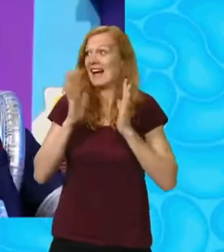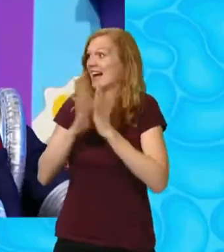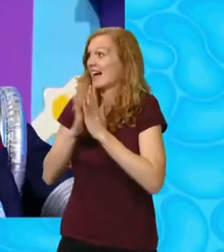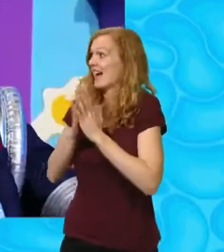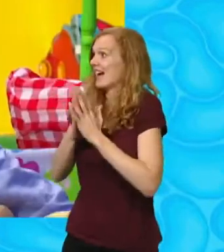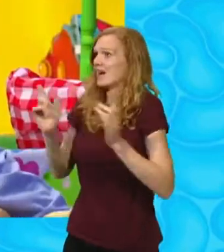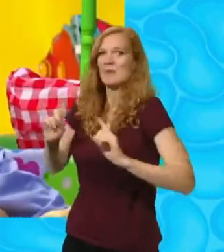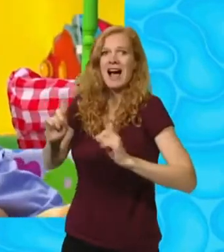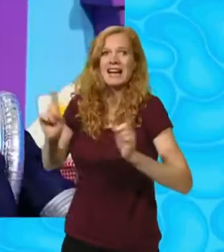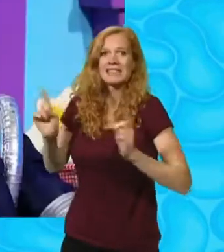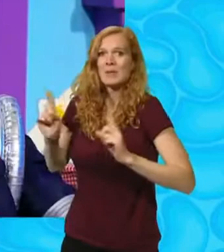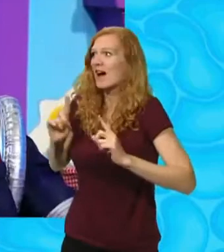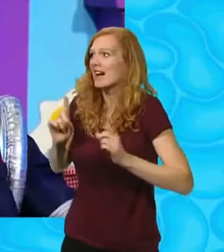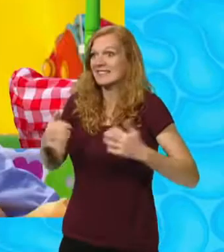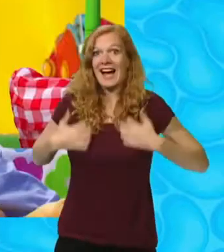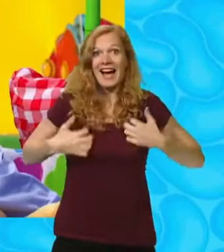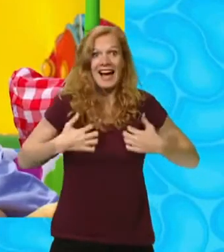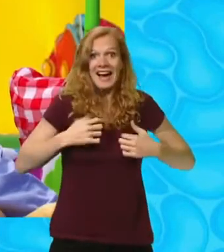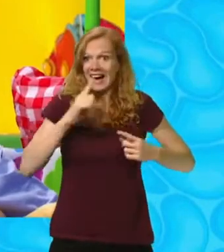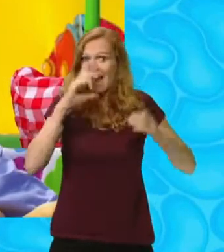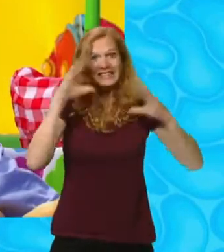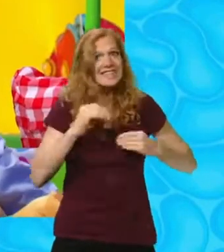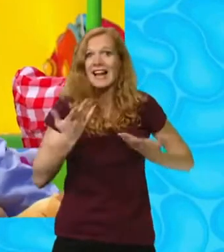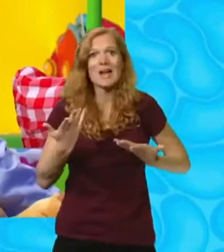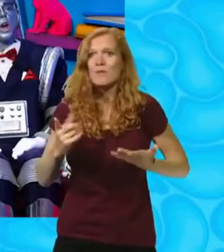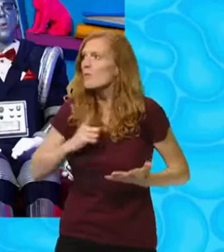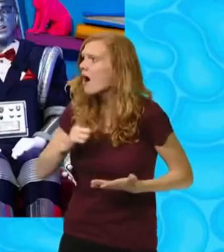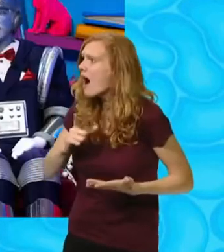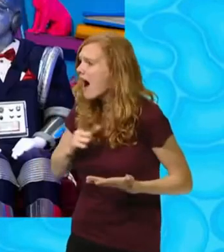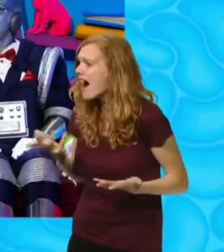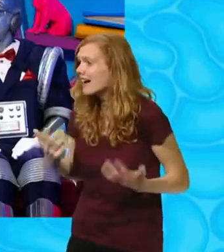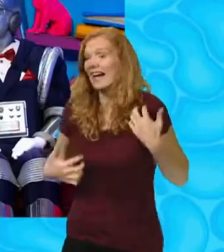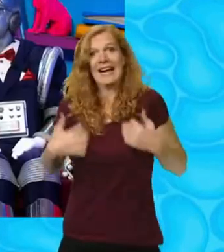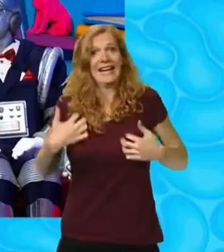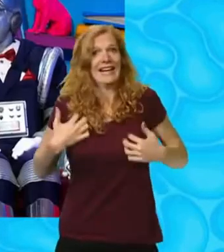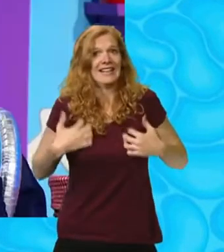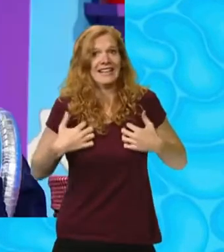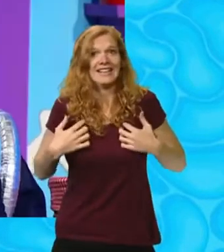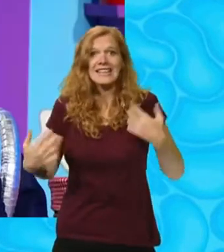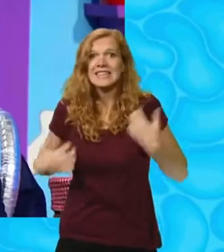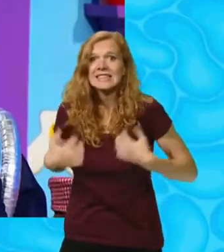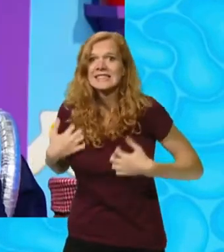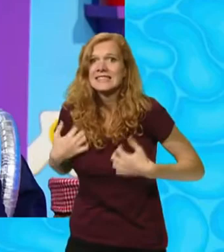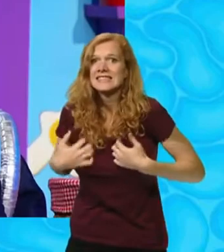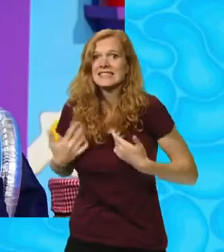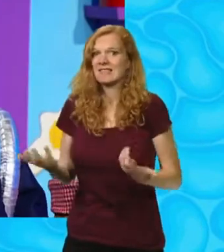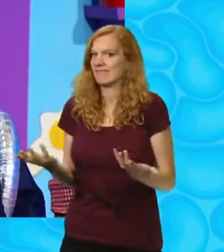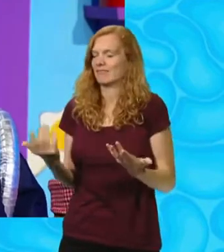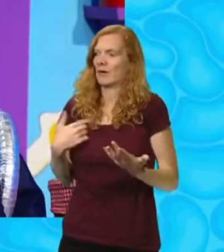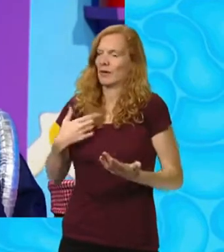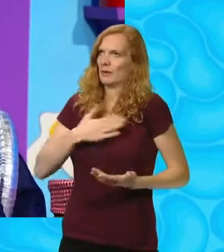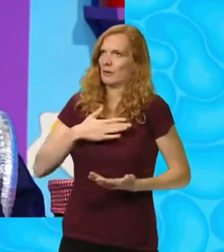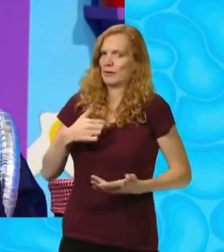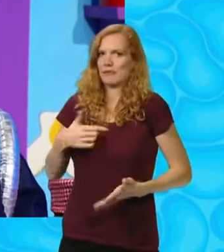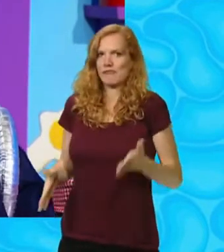What? Oh, I can't sleep. But why not? Because I'm excited. Oh, do you know what? It's at times like this I'm glad I'm a robot. Because